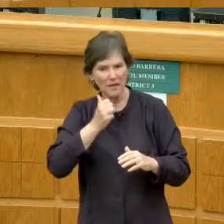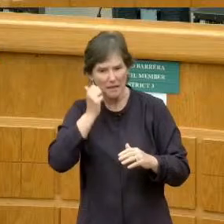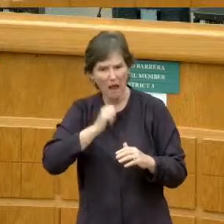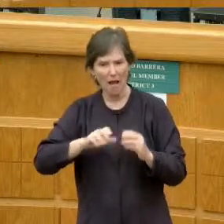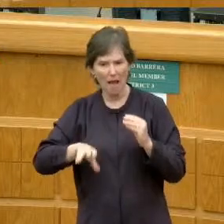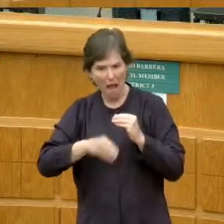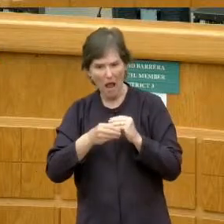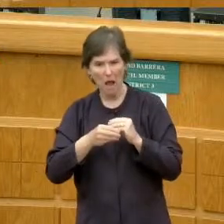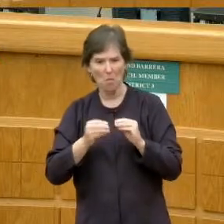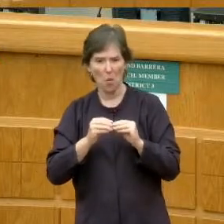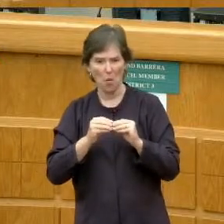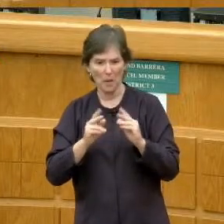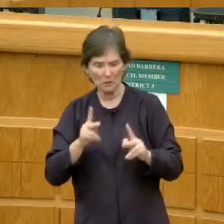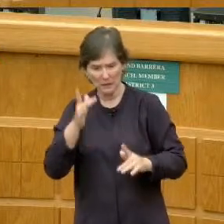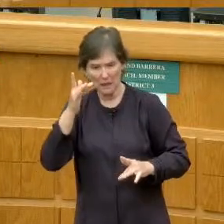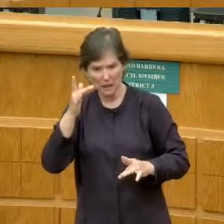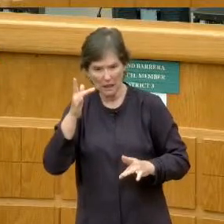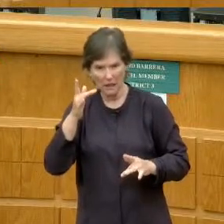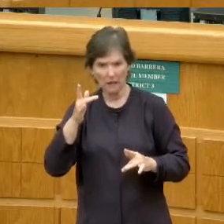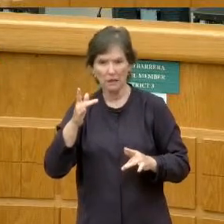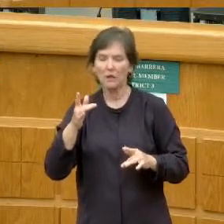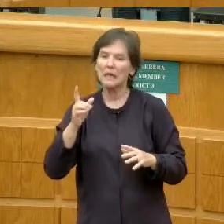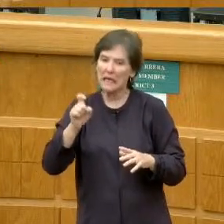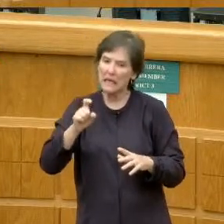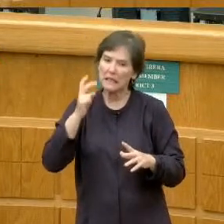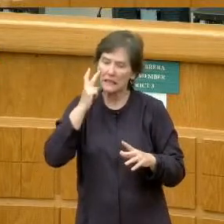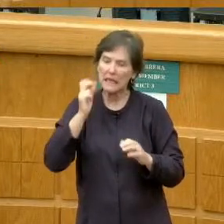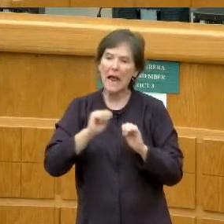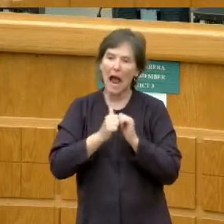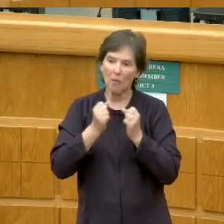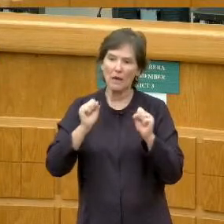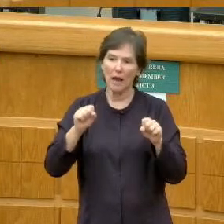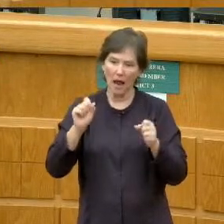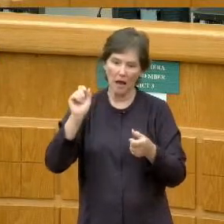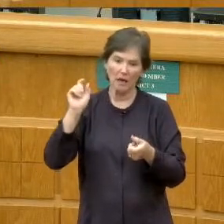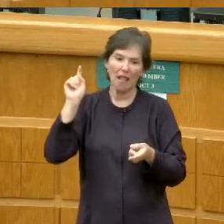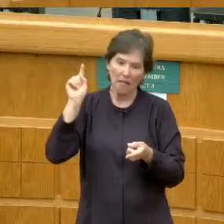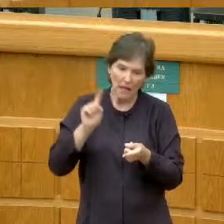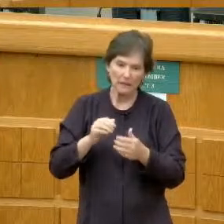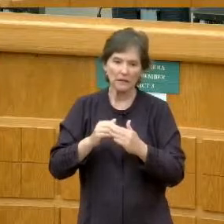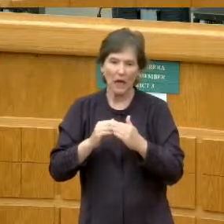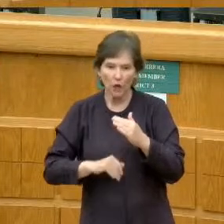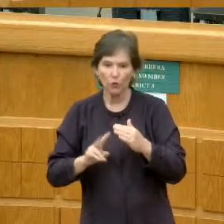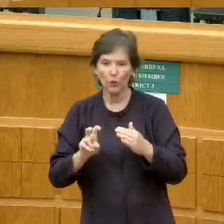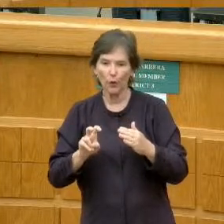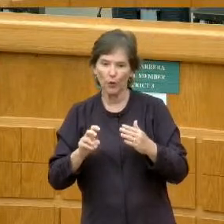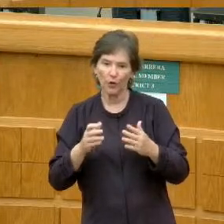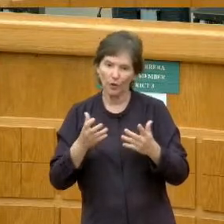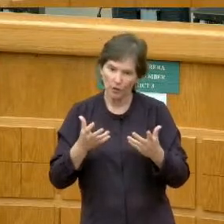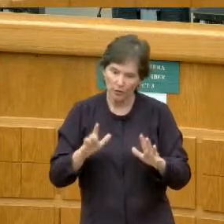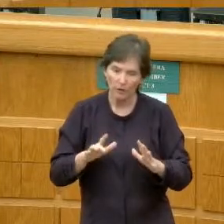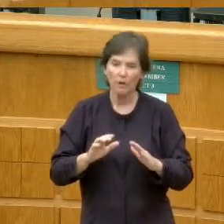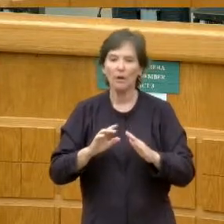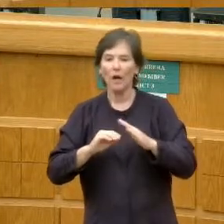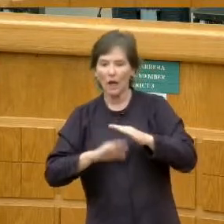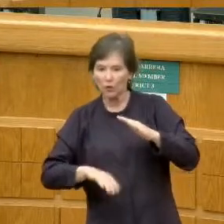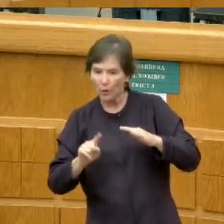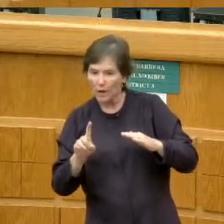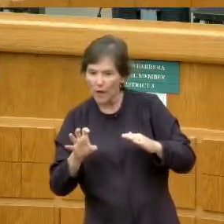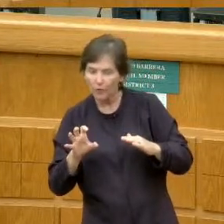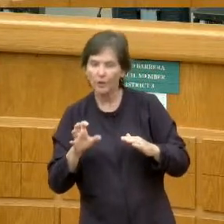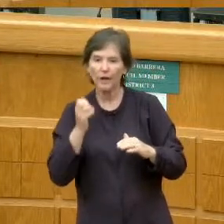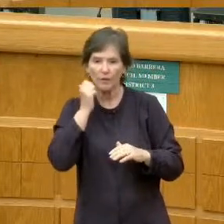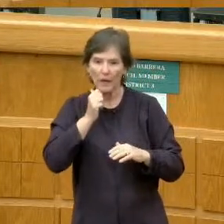lower, less than 200, less than 100, and so on. So the 7-day daily average is